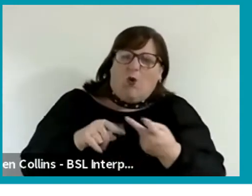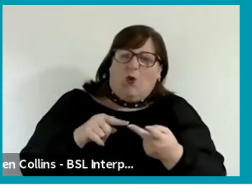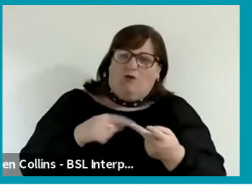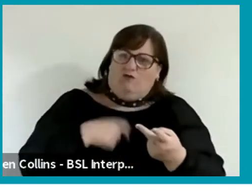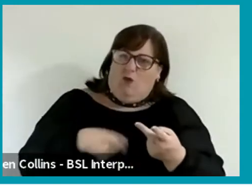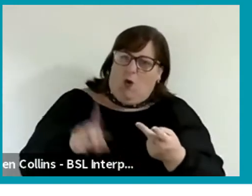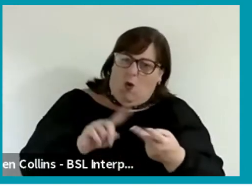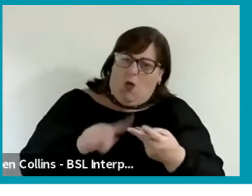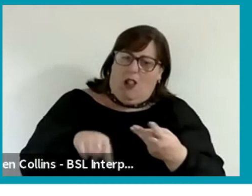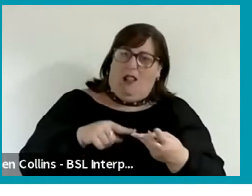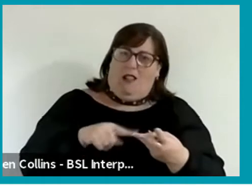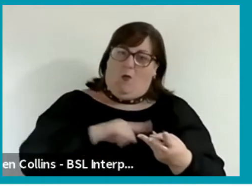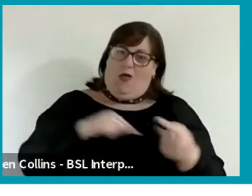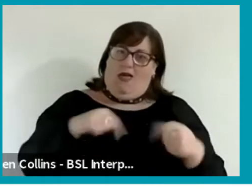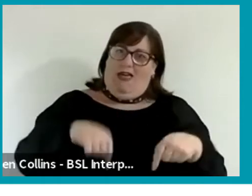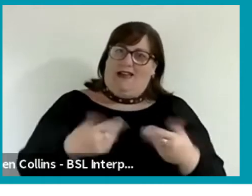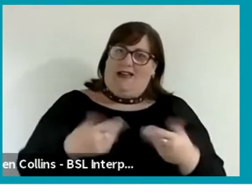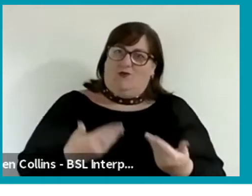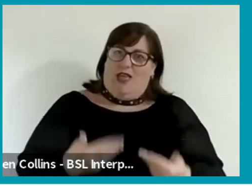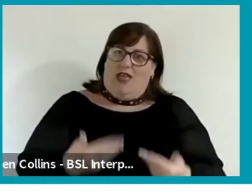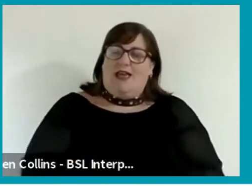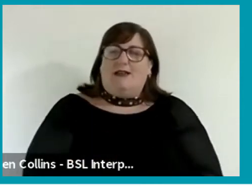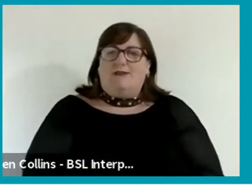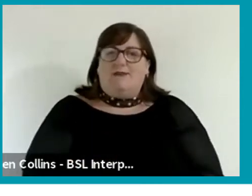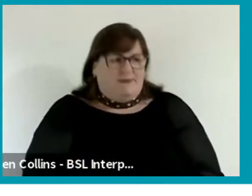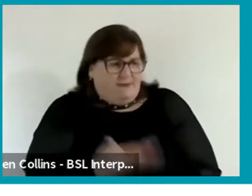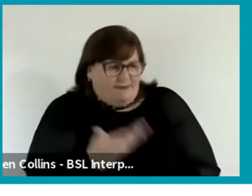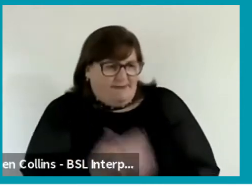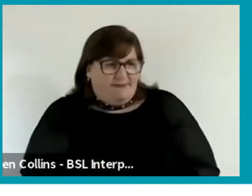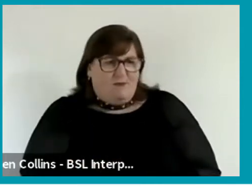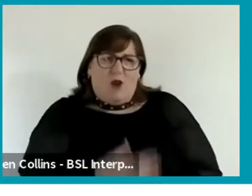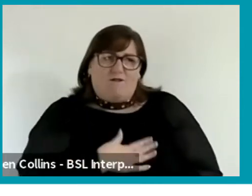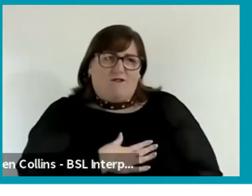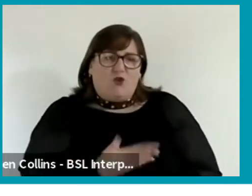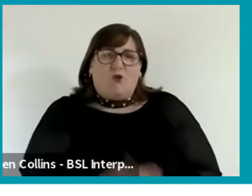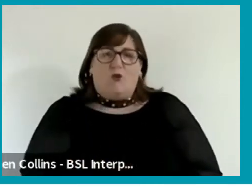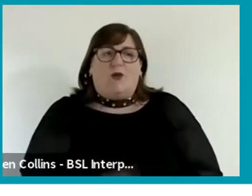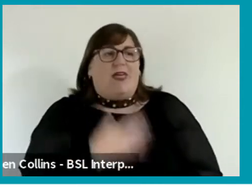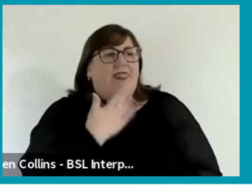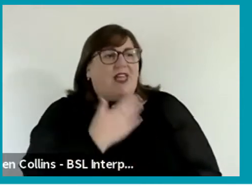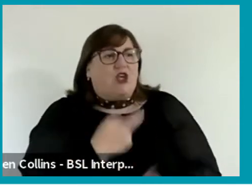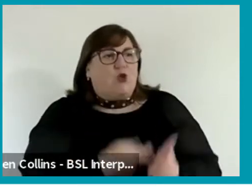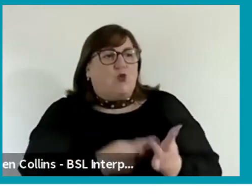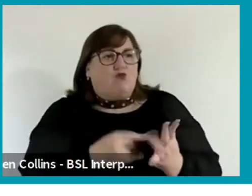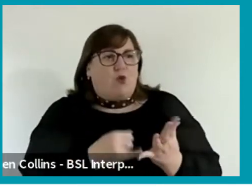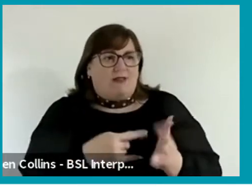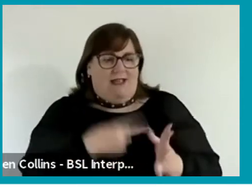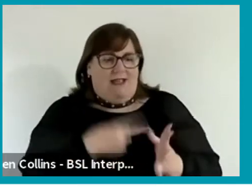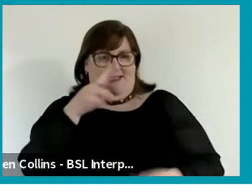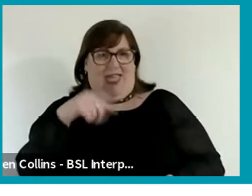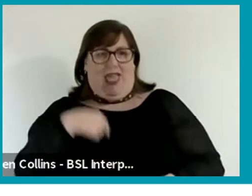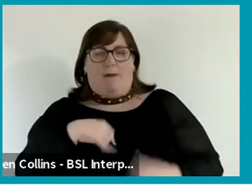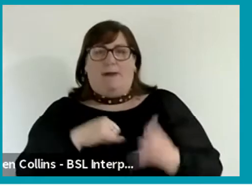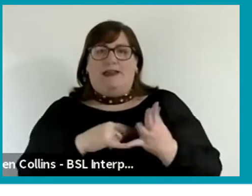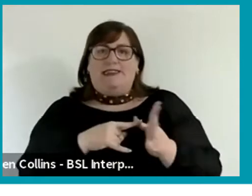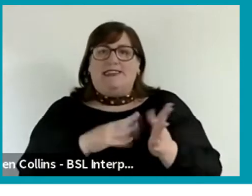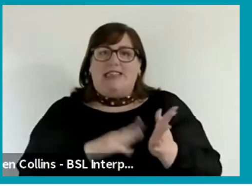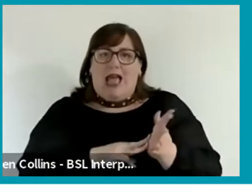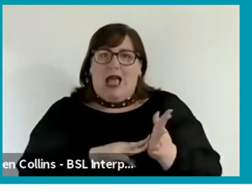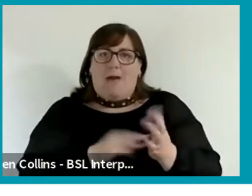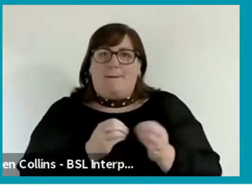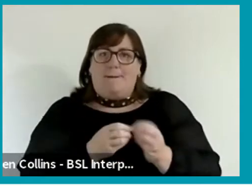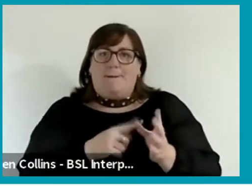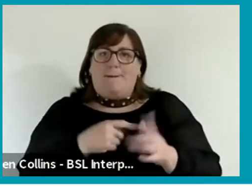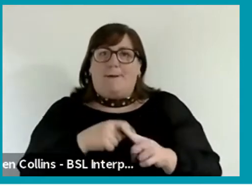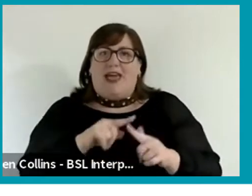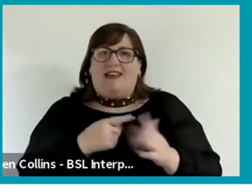today? Of course, I'd love to. Thank you very much, Rosa. Hi, my name is Sam Baker. I'm the head of